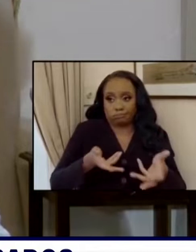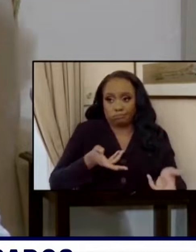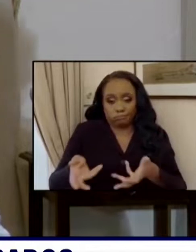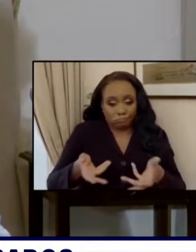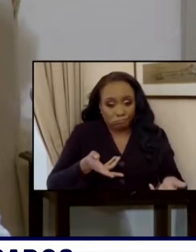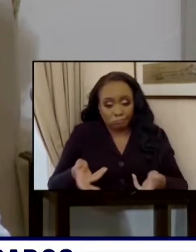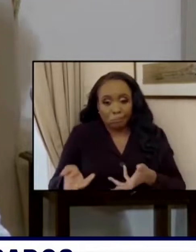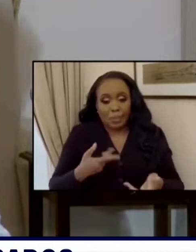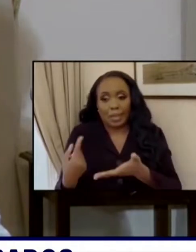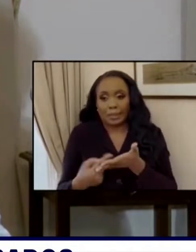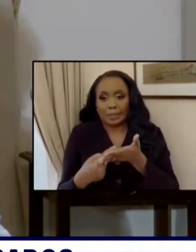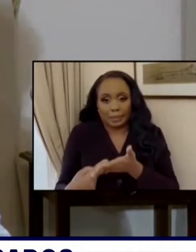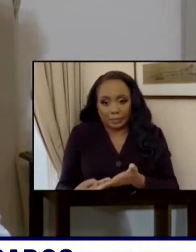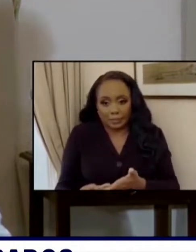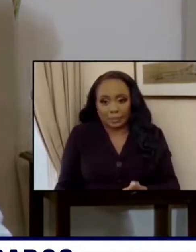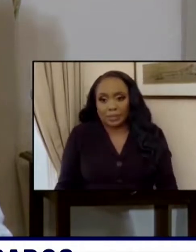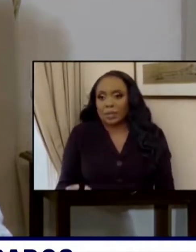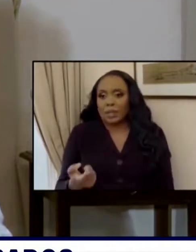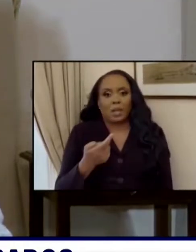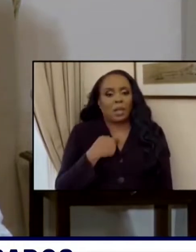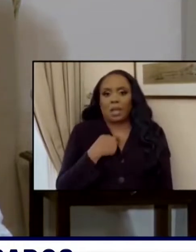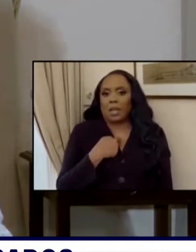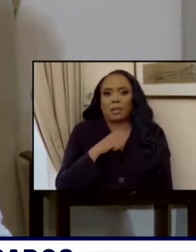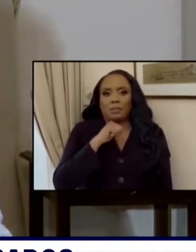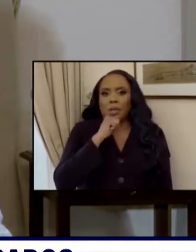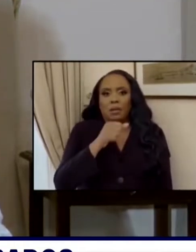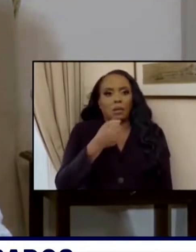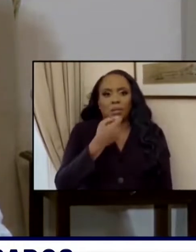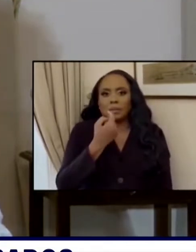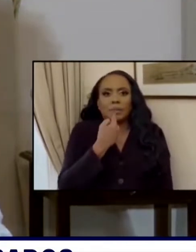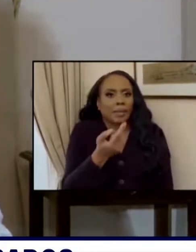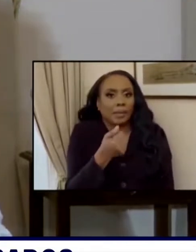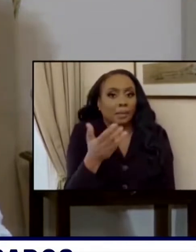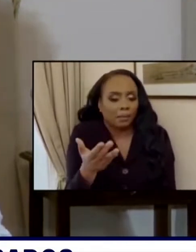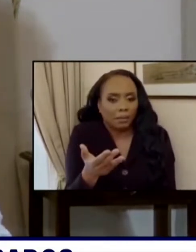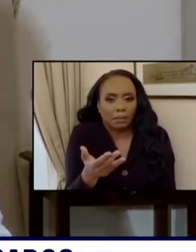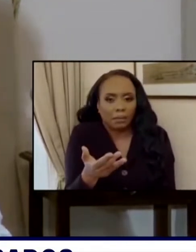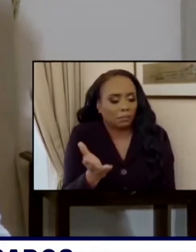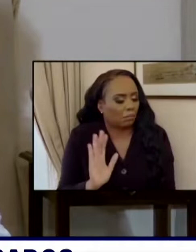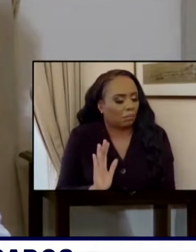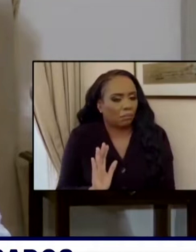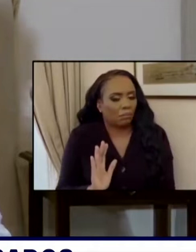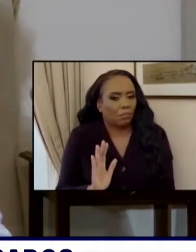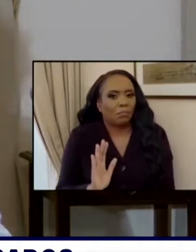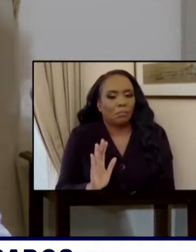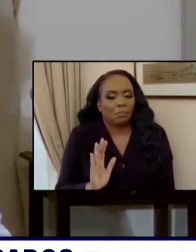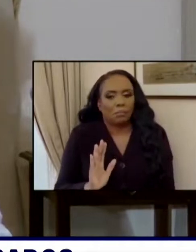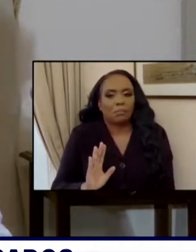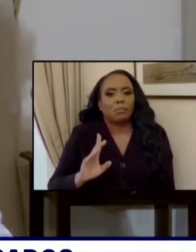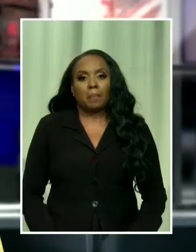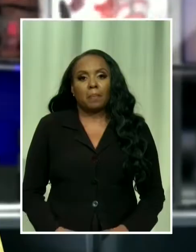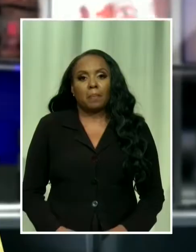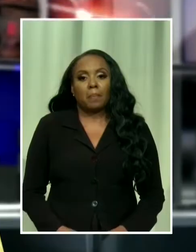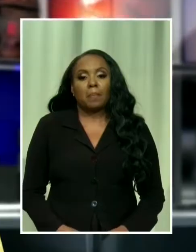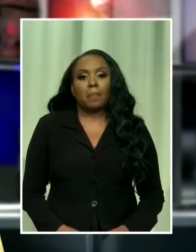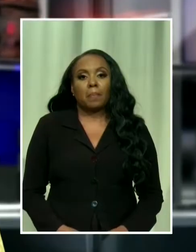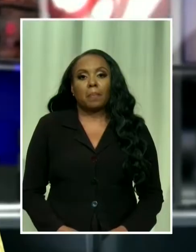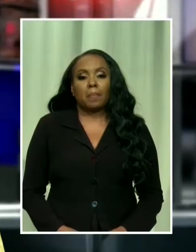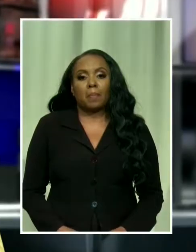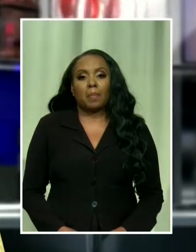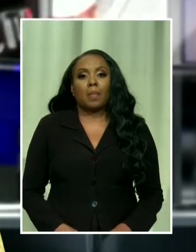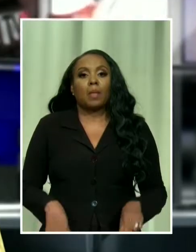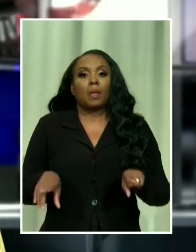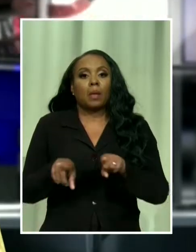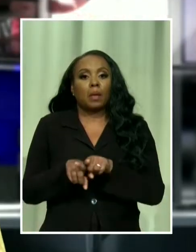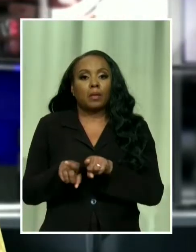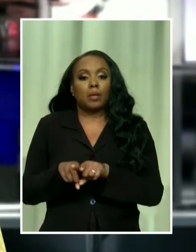prejudice those discussions by making any comments on it this afternoon, other than to say that the process must start.